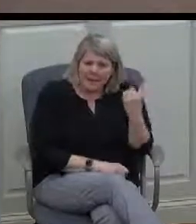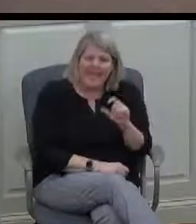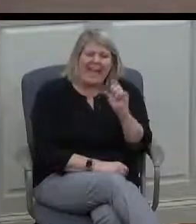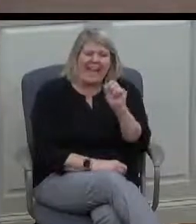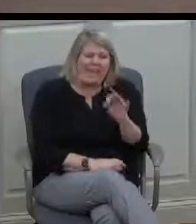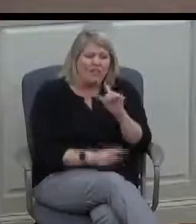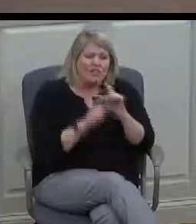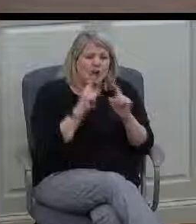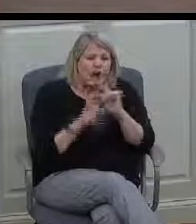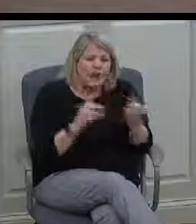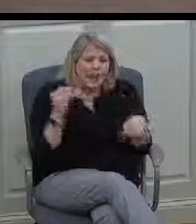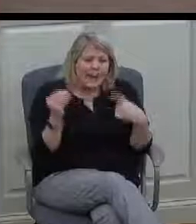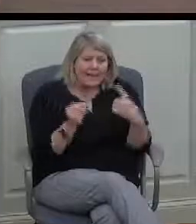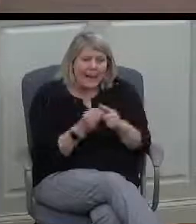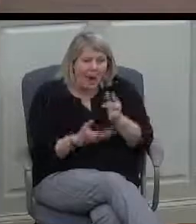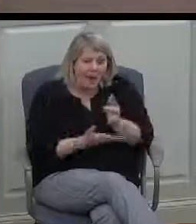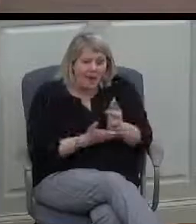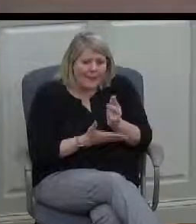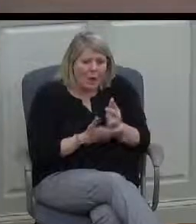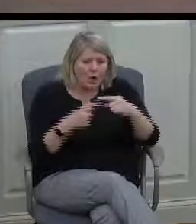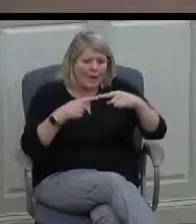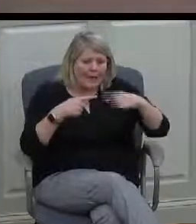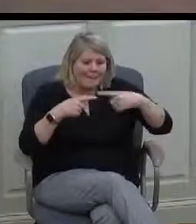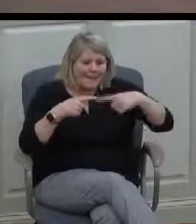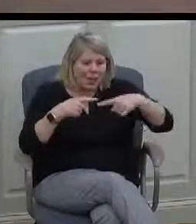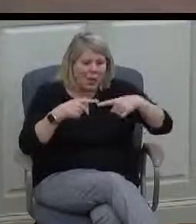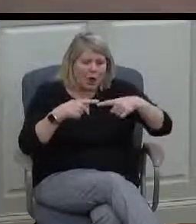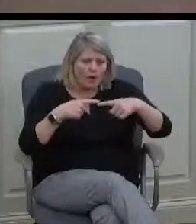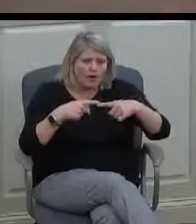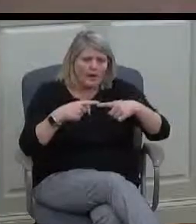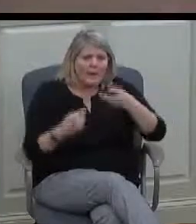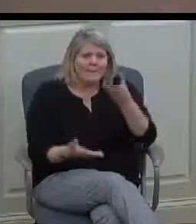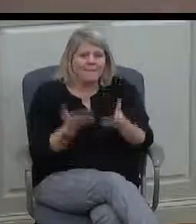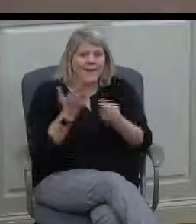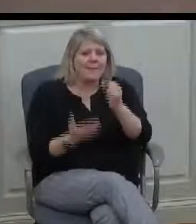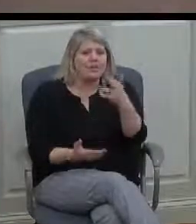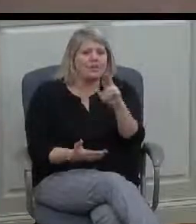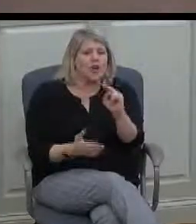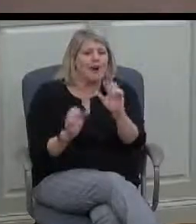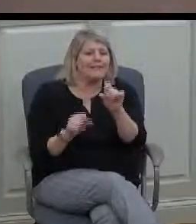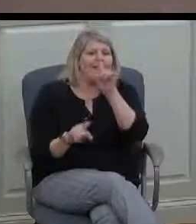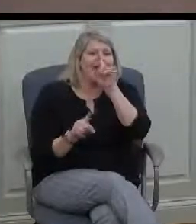meter, I would maybe look to John about that one.